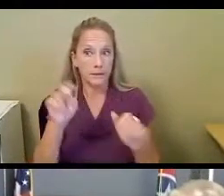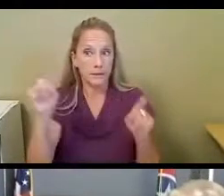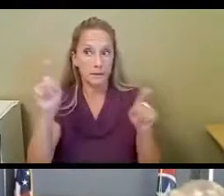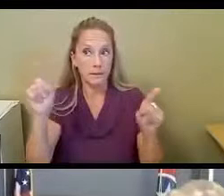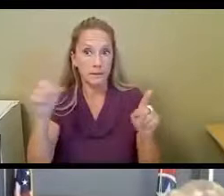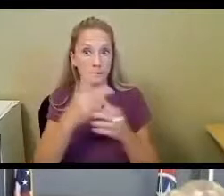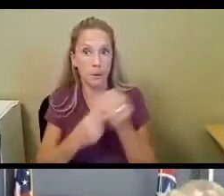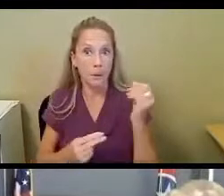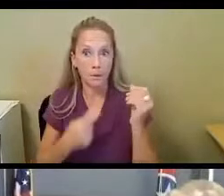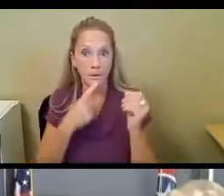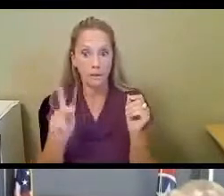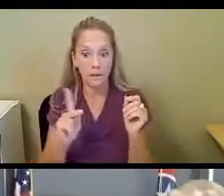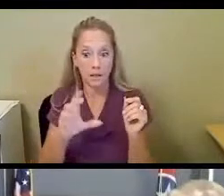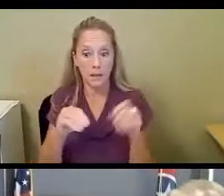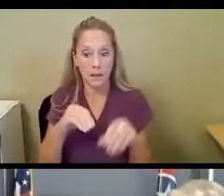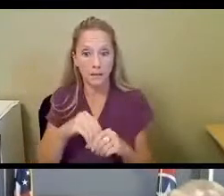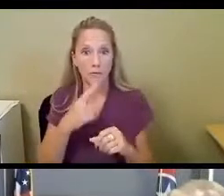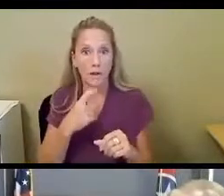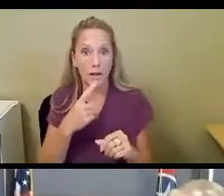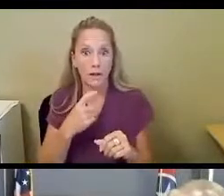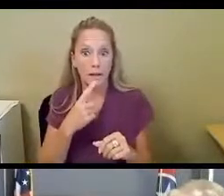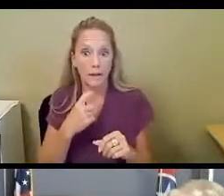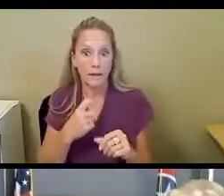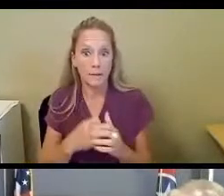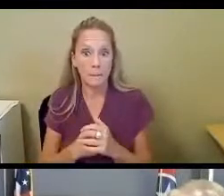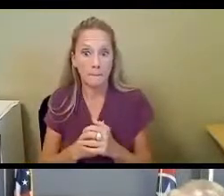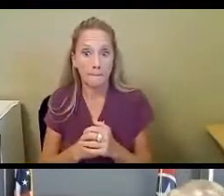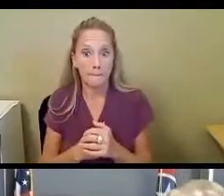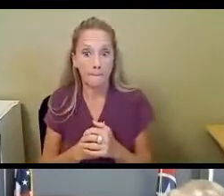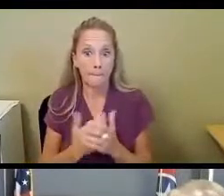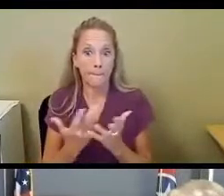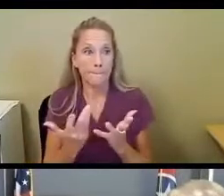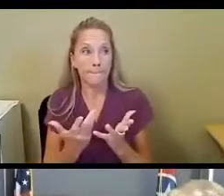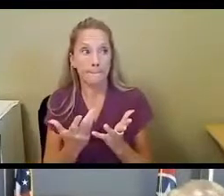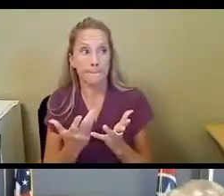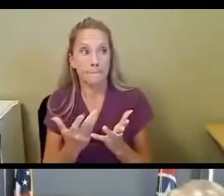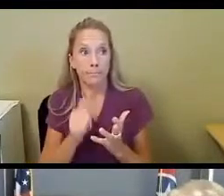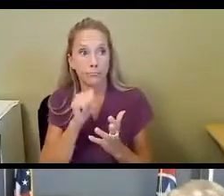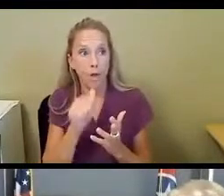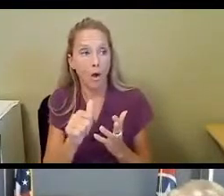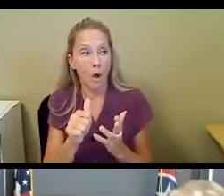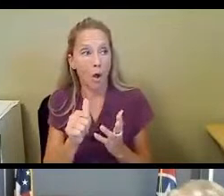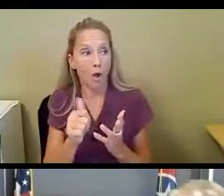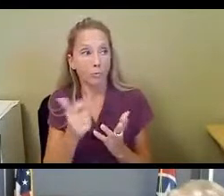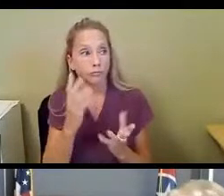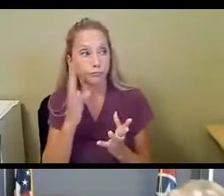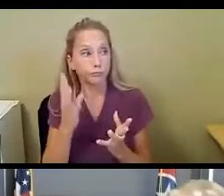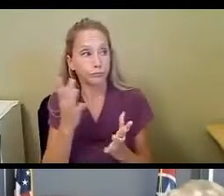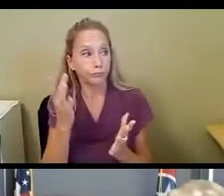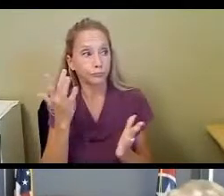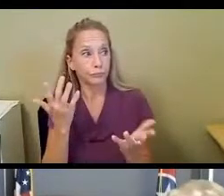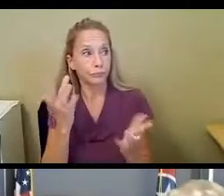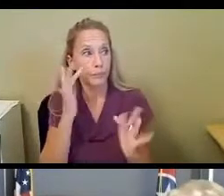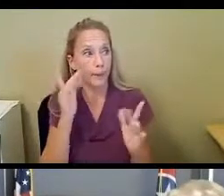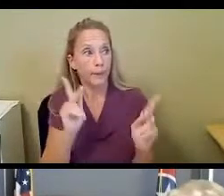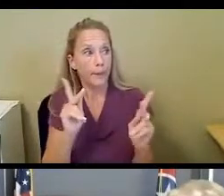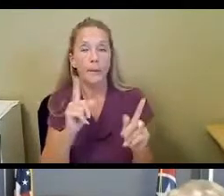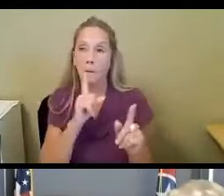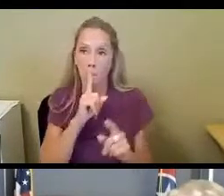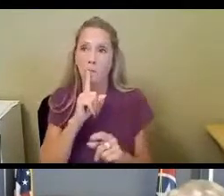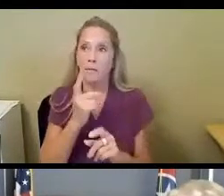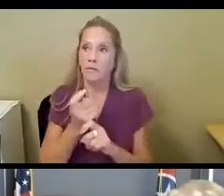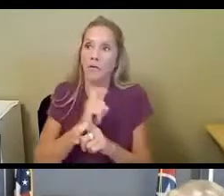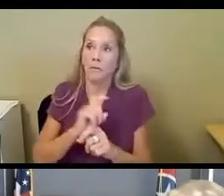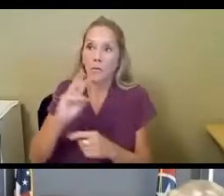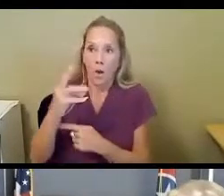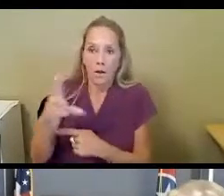This is not people calling the sky is falling. This is based on the data that we've experienced here in Tennessee. And